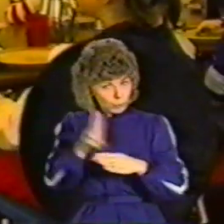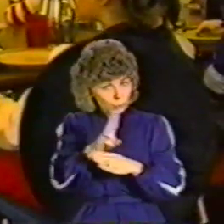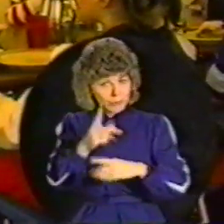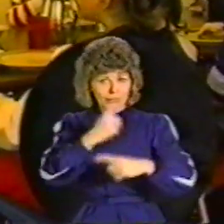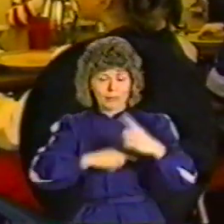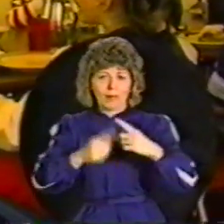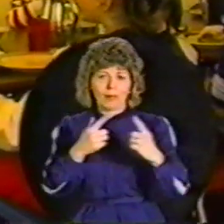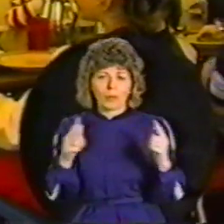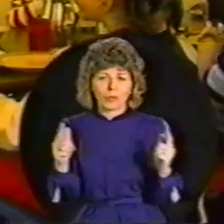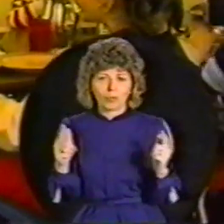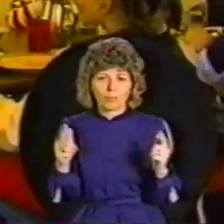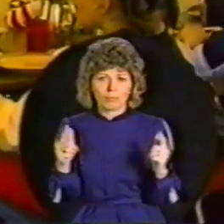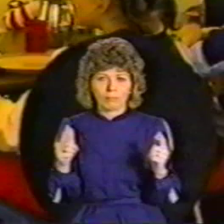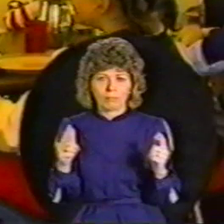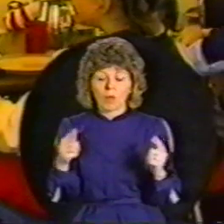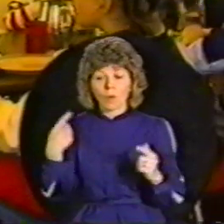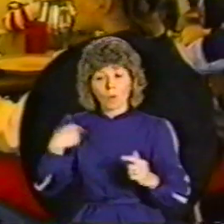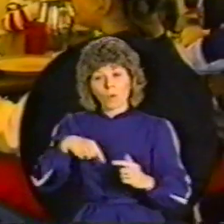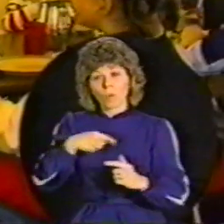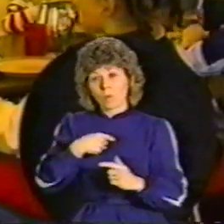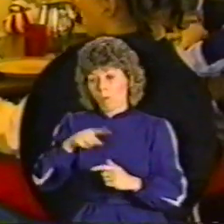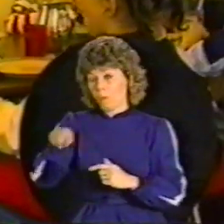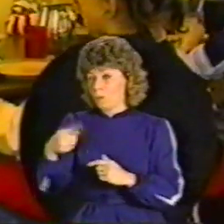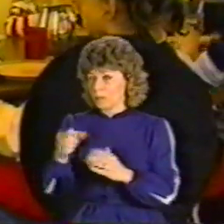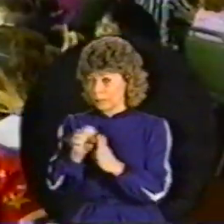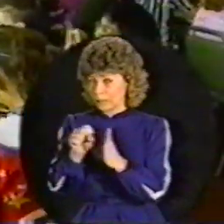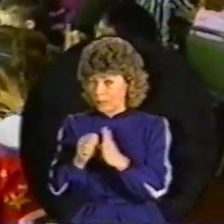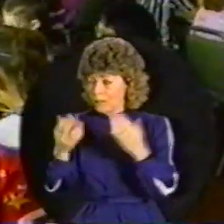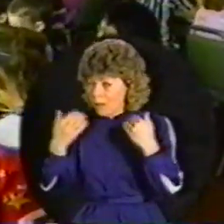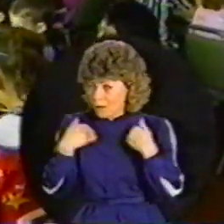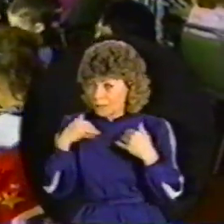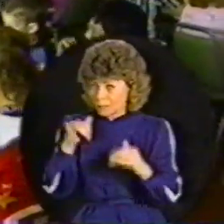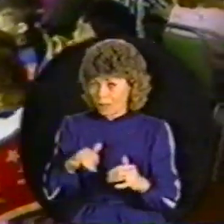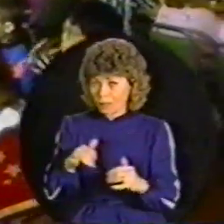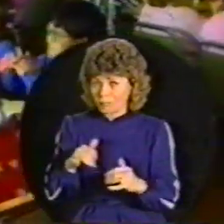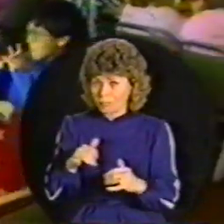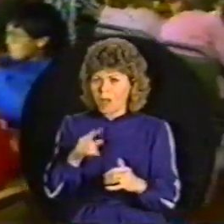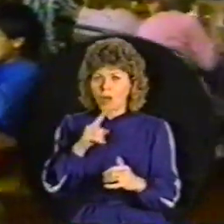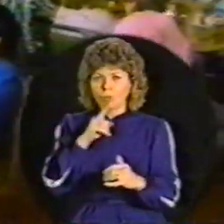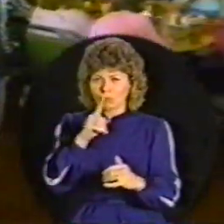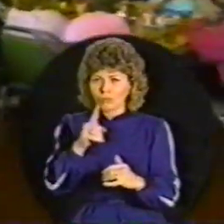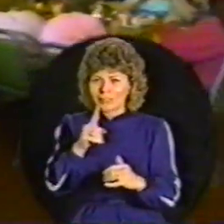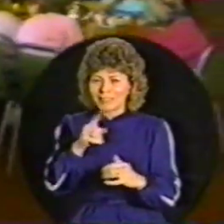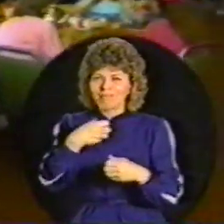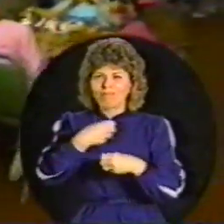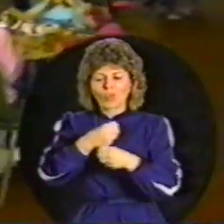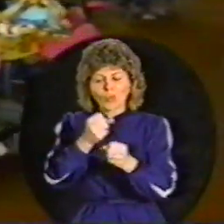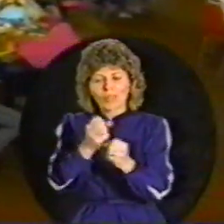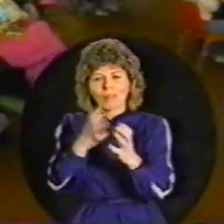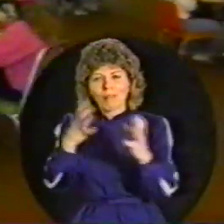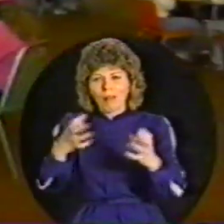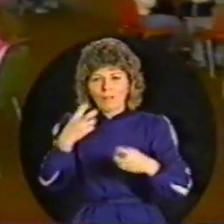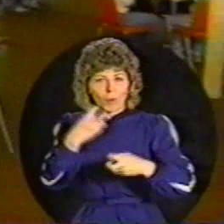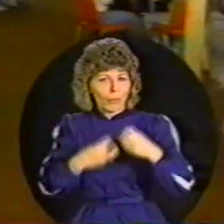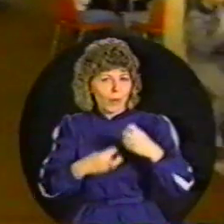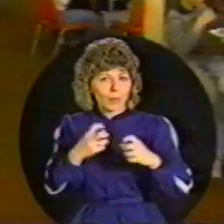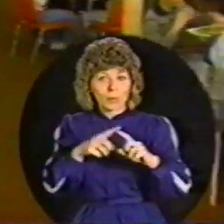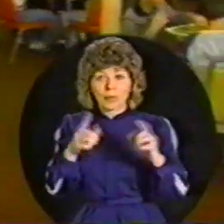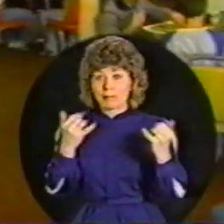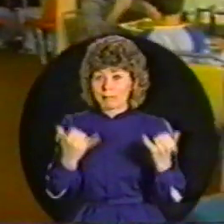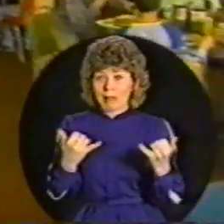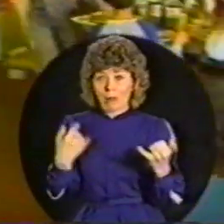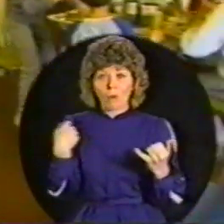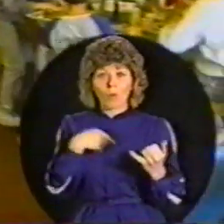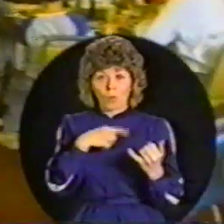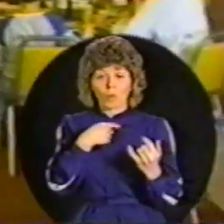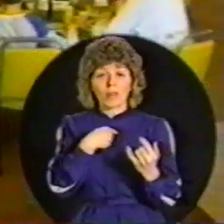sign language. We're the only state to have that. It's really created a lot of problems, but now